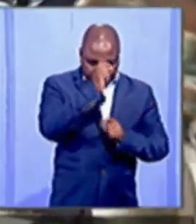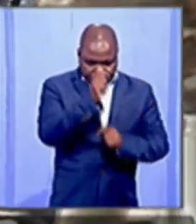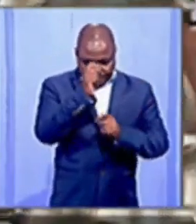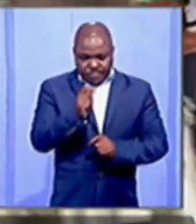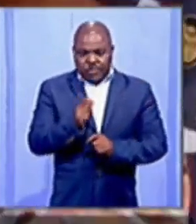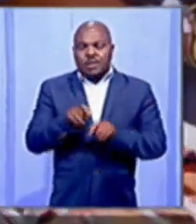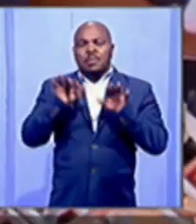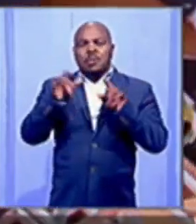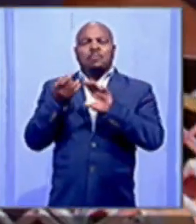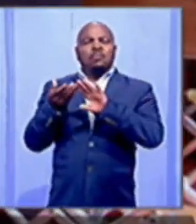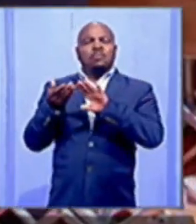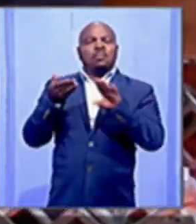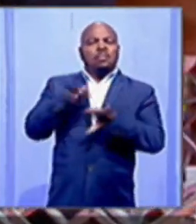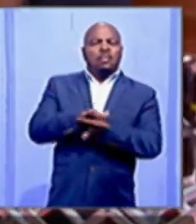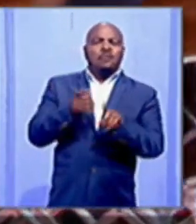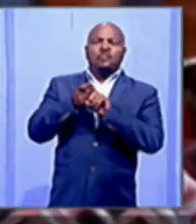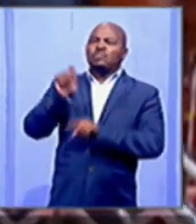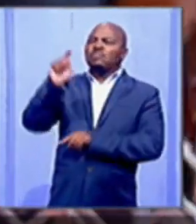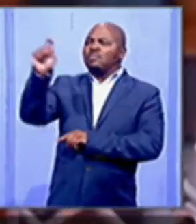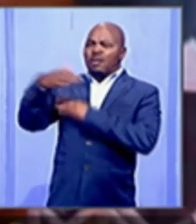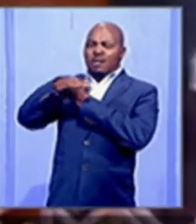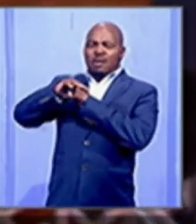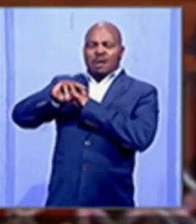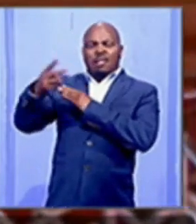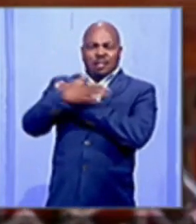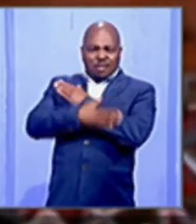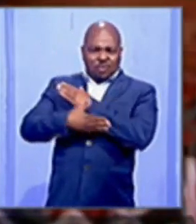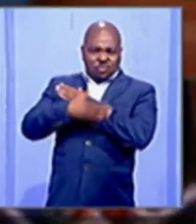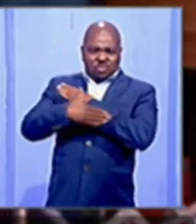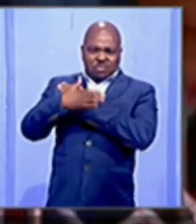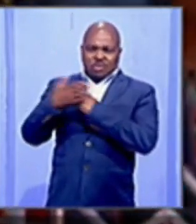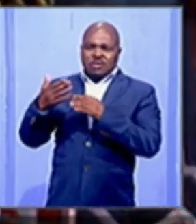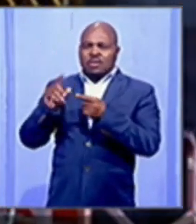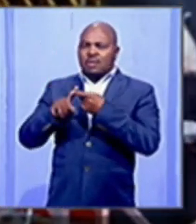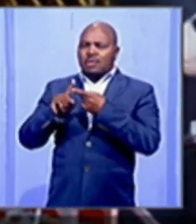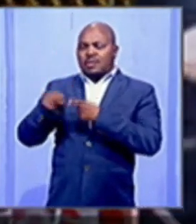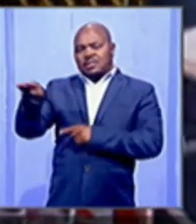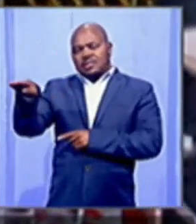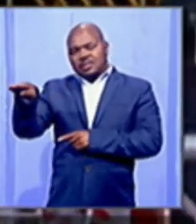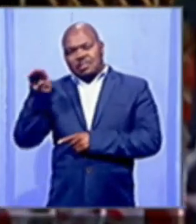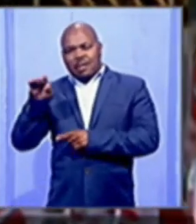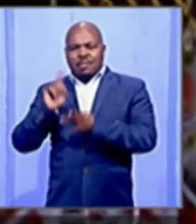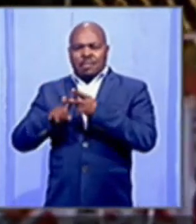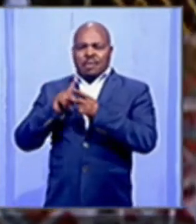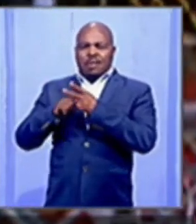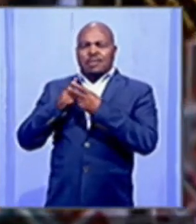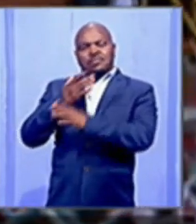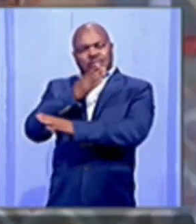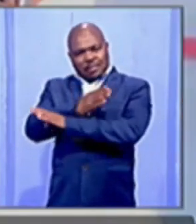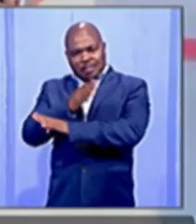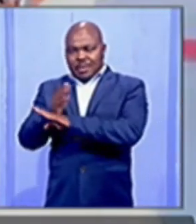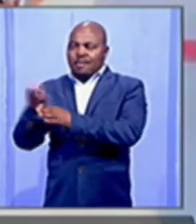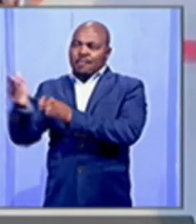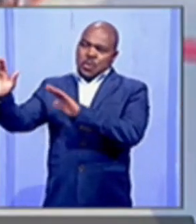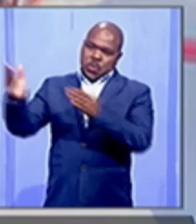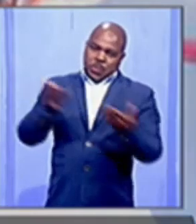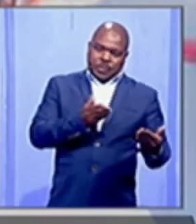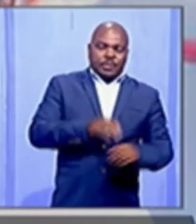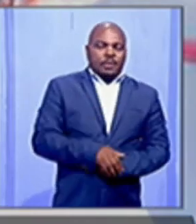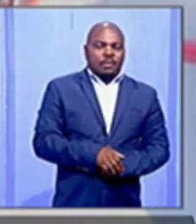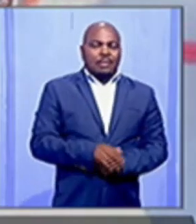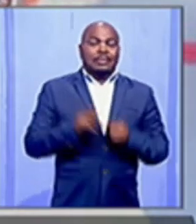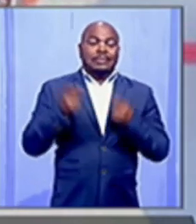tlhokafaletseng kwa dinageng tsa botshabelo dingwaga di le dintsi tse di fetileng kwa Zimbabwe le Zambia. Mo moletlong o wa go boela